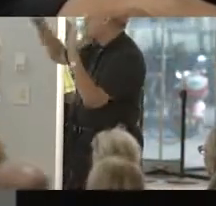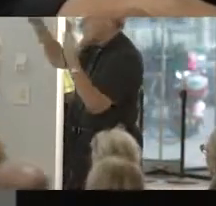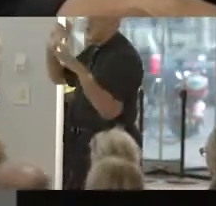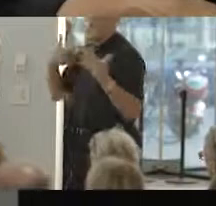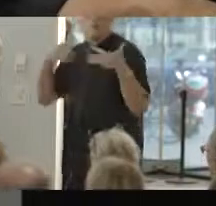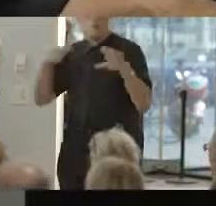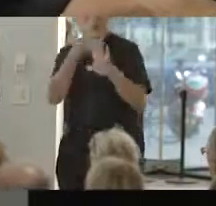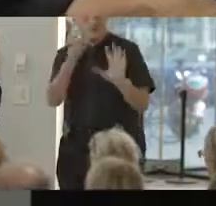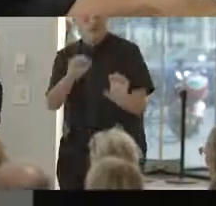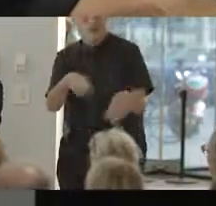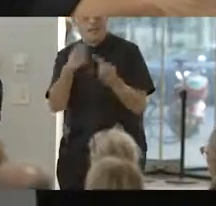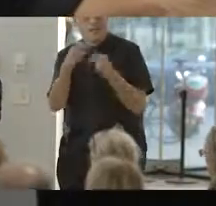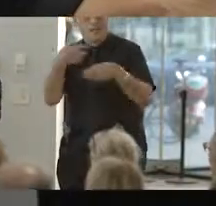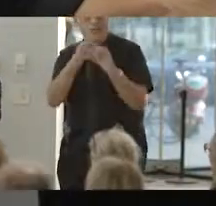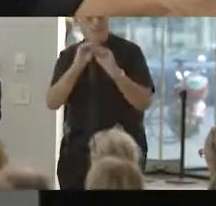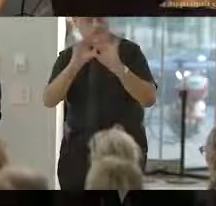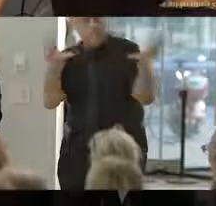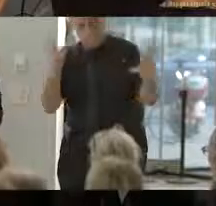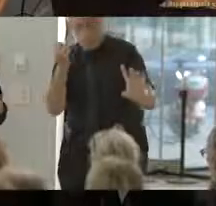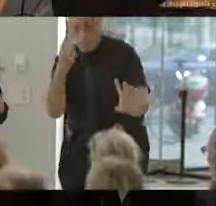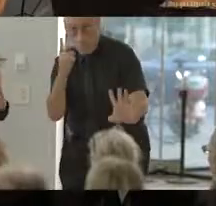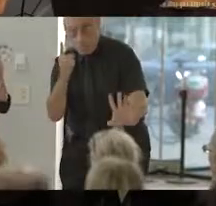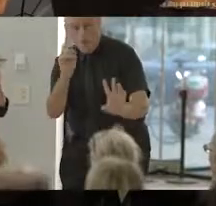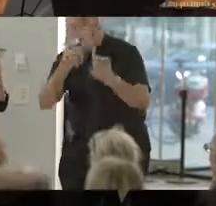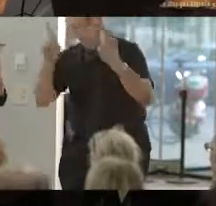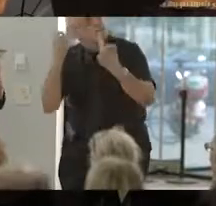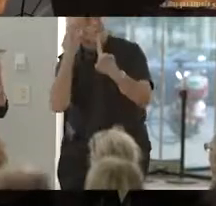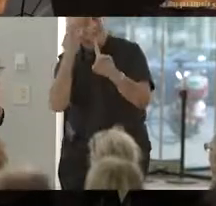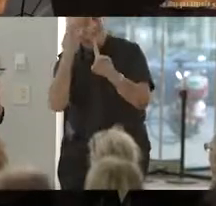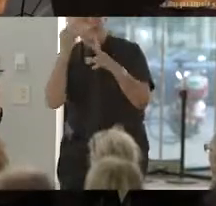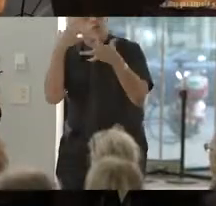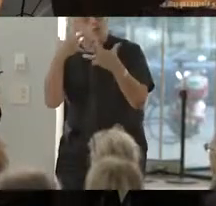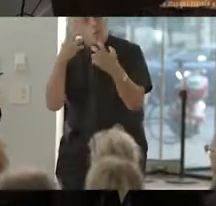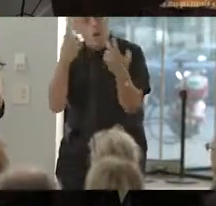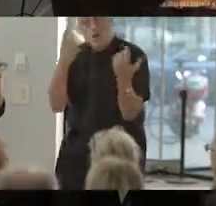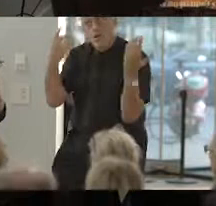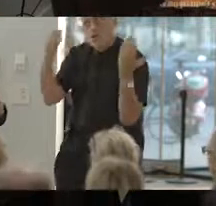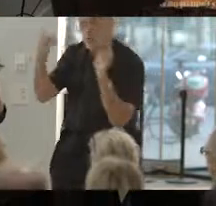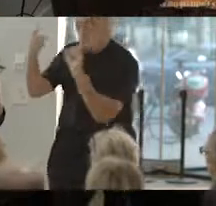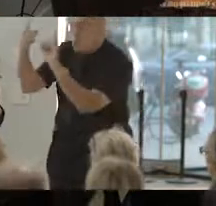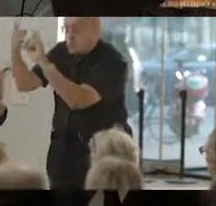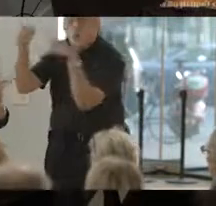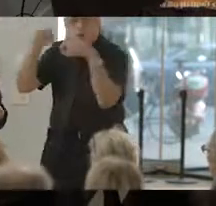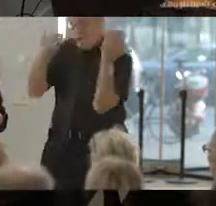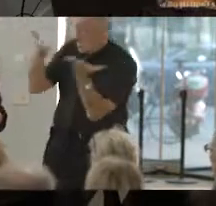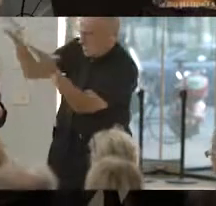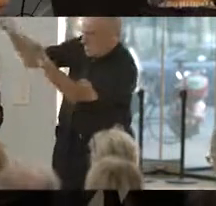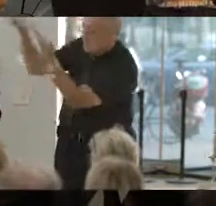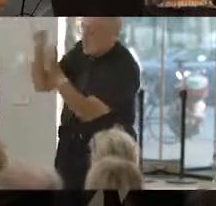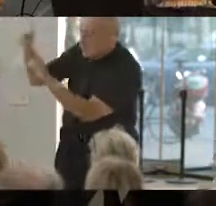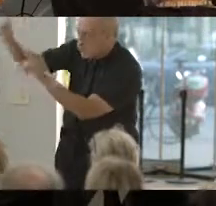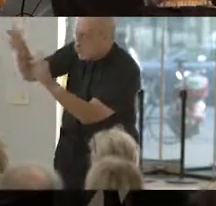do our best to try to make it clear, folks. But again, if you wish to come closer, if you wish to get up, you're more than welcome